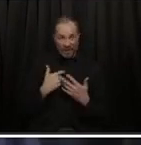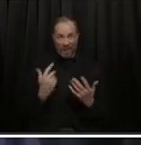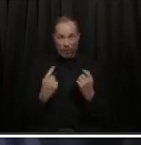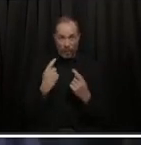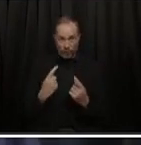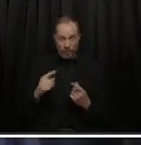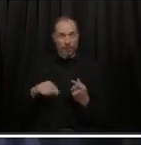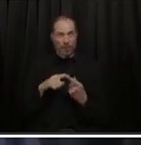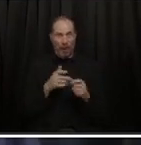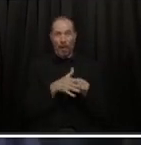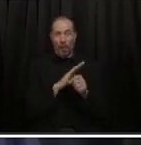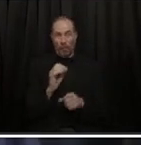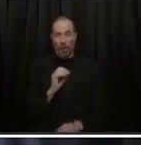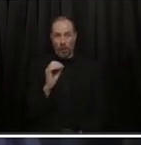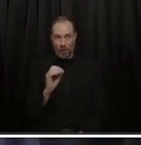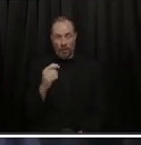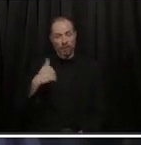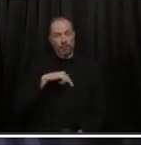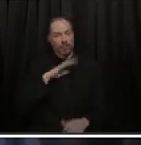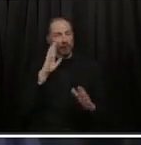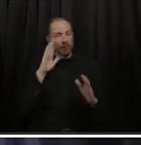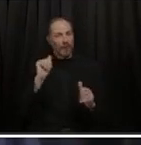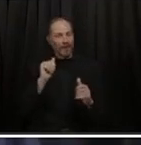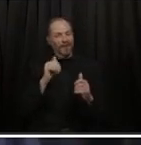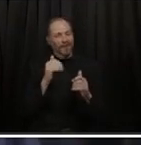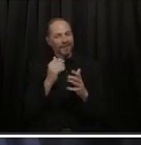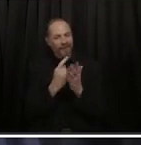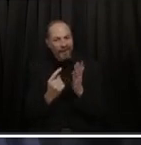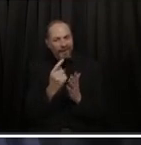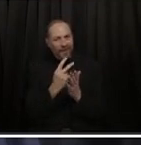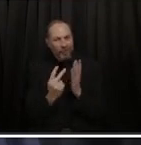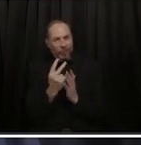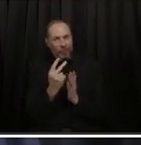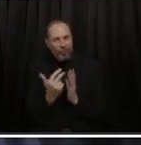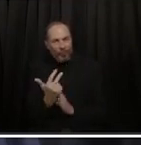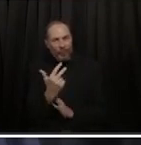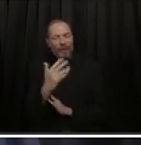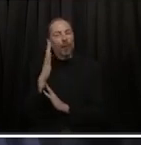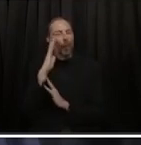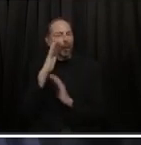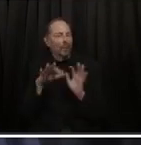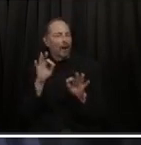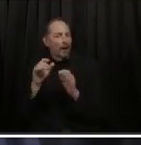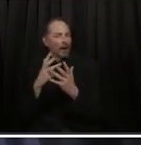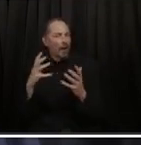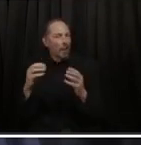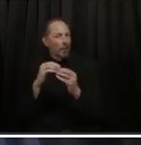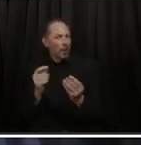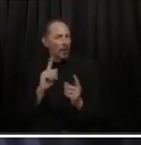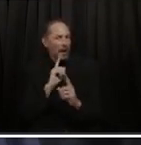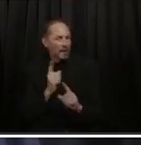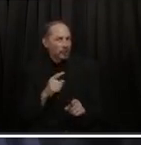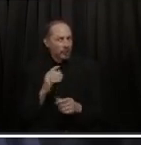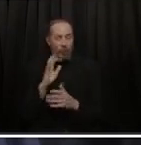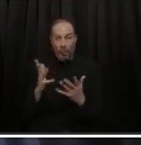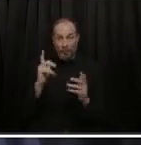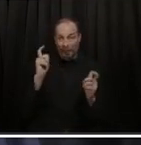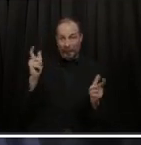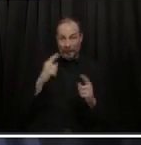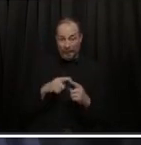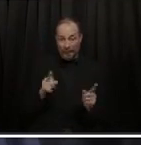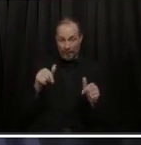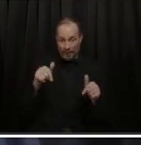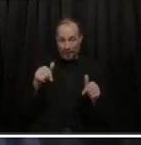about Omicron variant. We expect that in the next week or two or three, we'll find a lot of answers. What makes the biggest difference for us here in